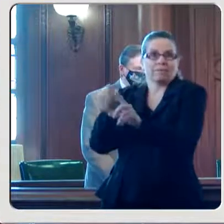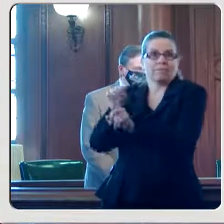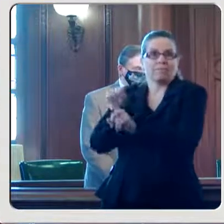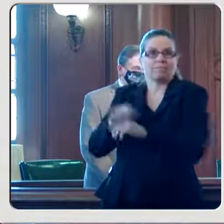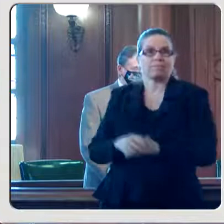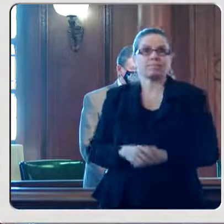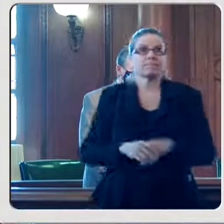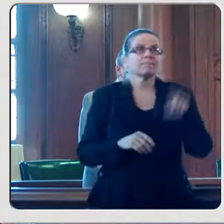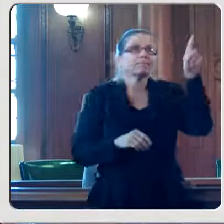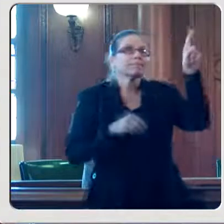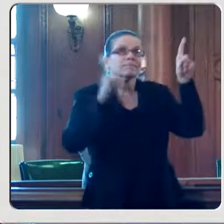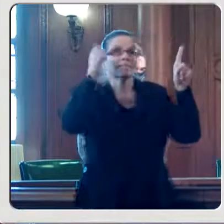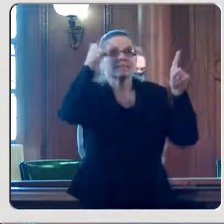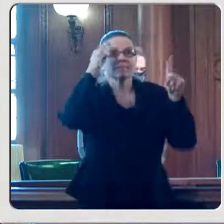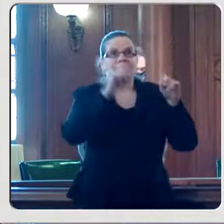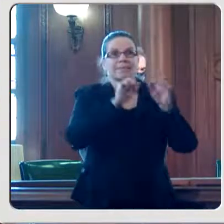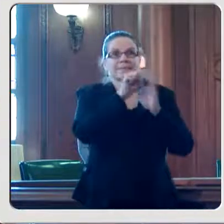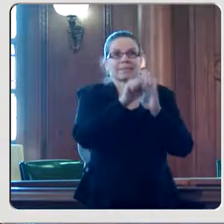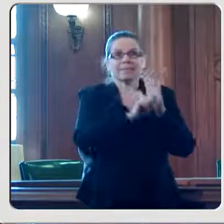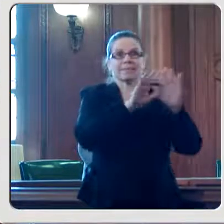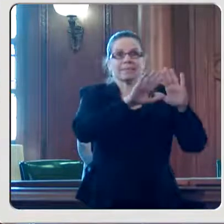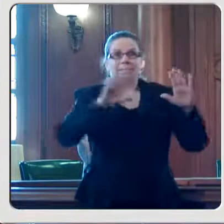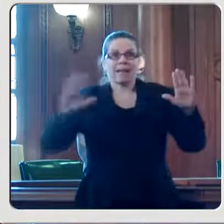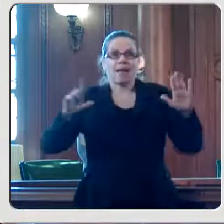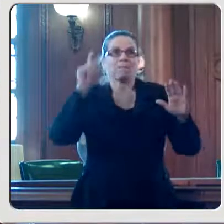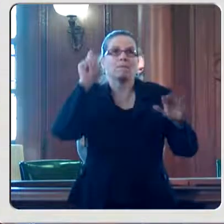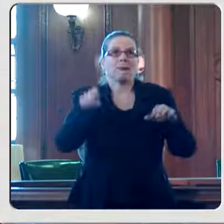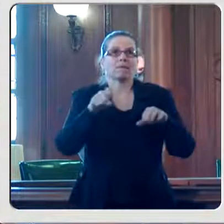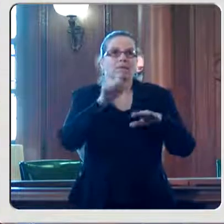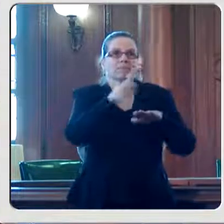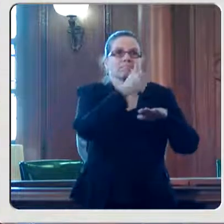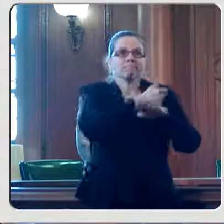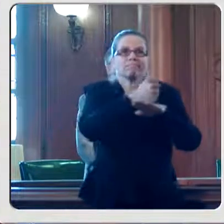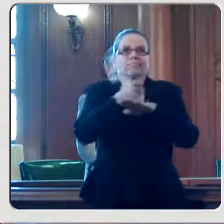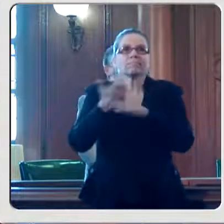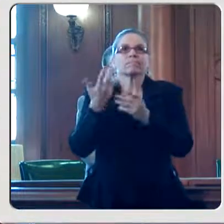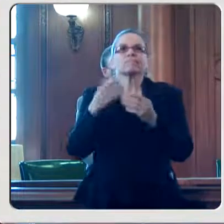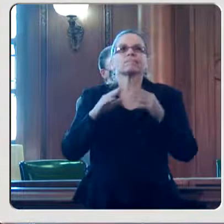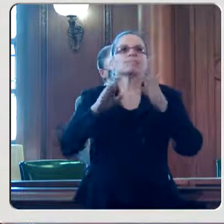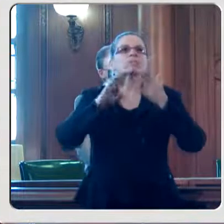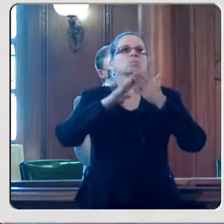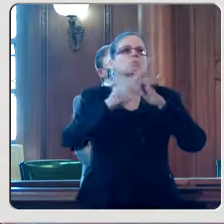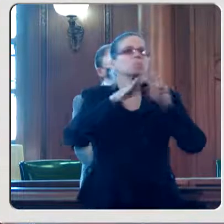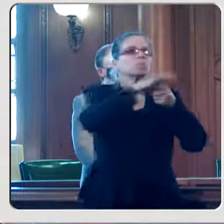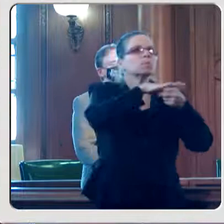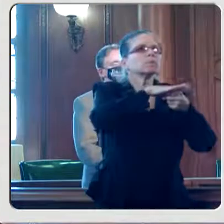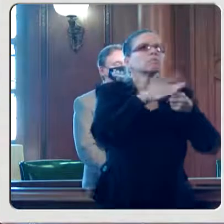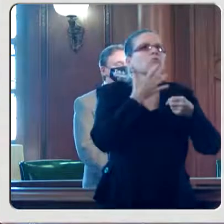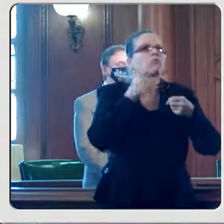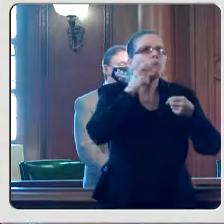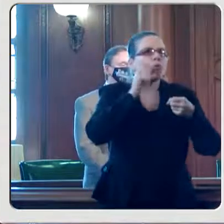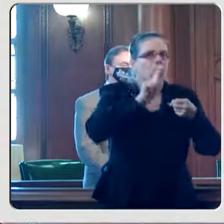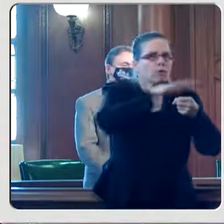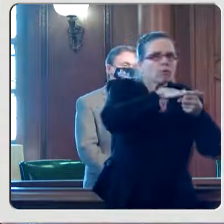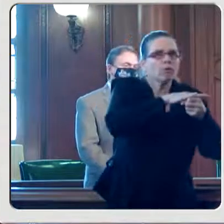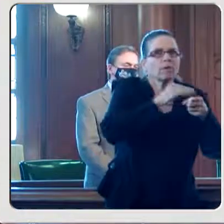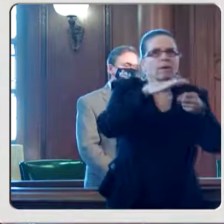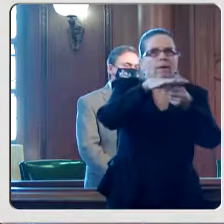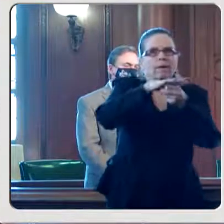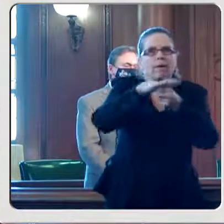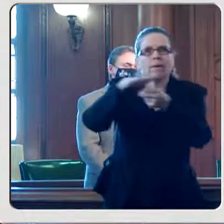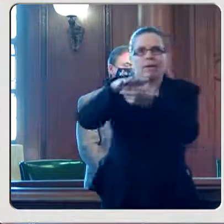up vaccination sites in communities of color where we know the prevalence of